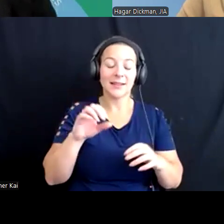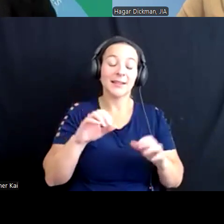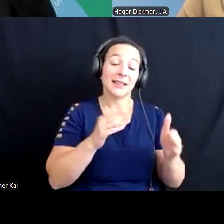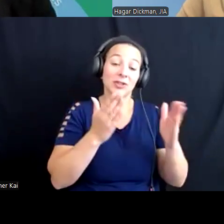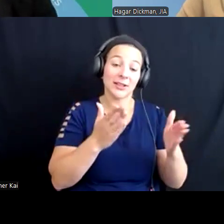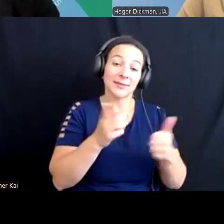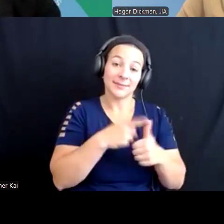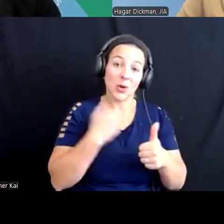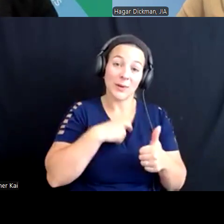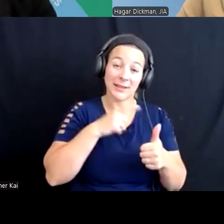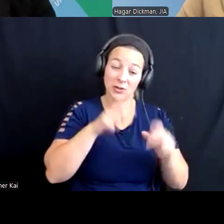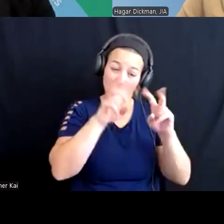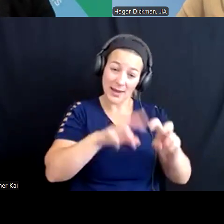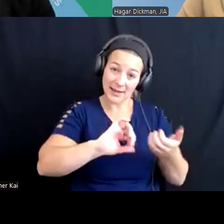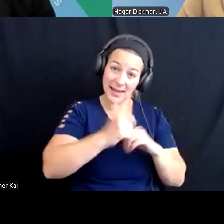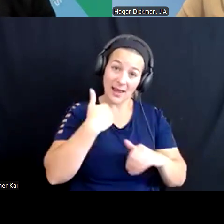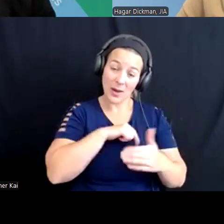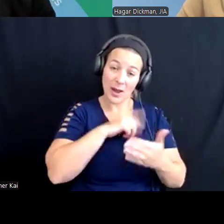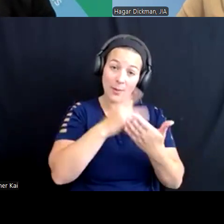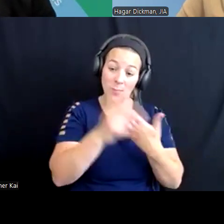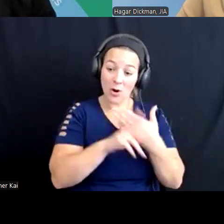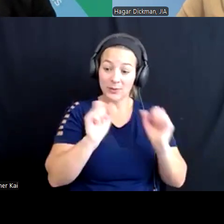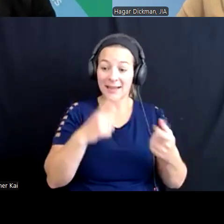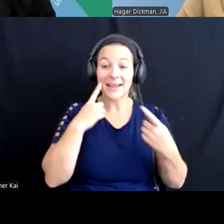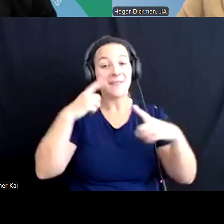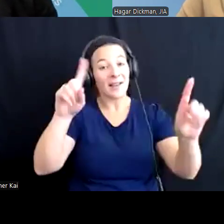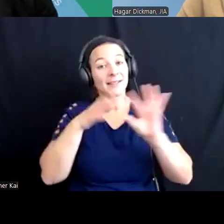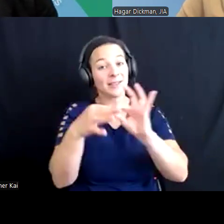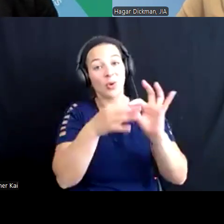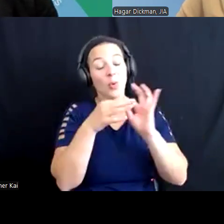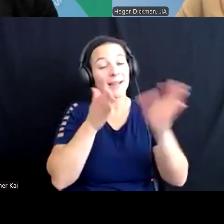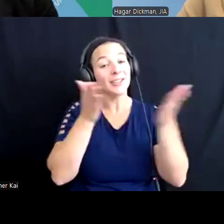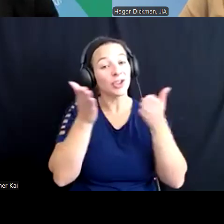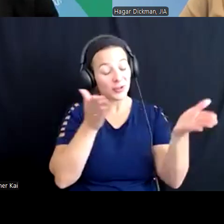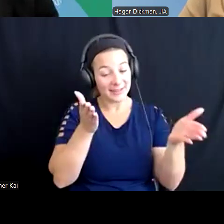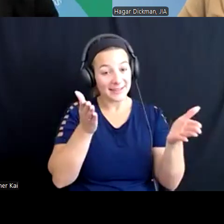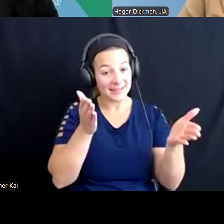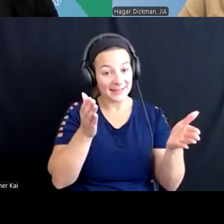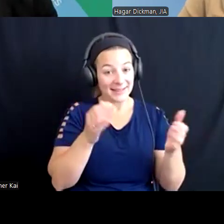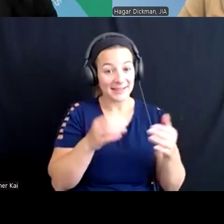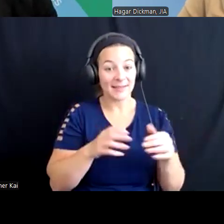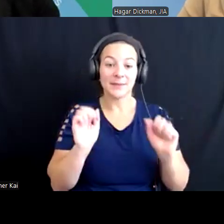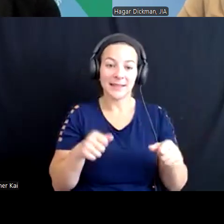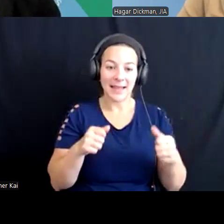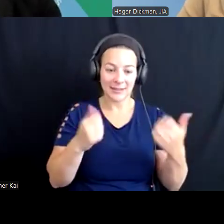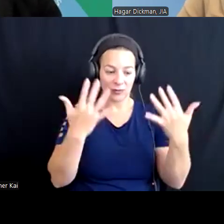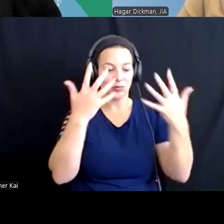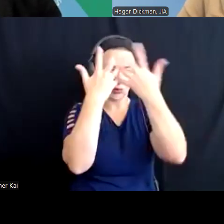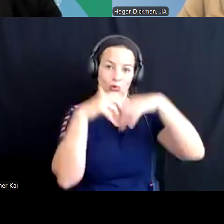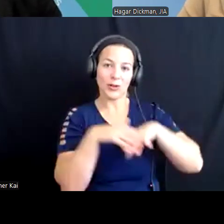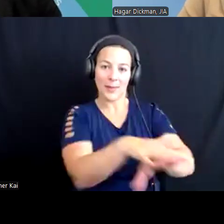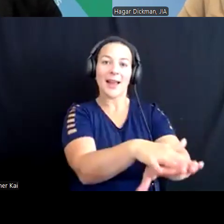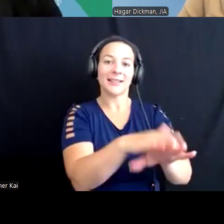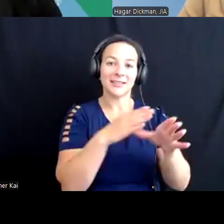of government housing programs can more effectively coordinate their services, streamline cross-service access, and more